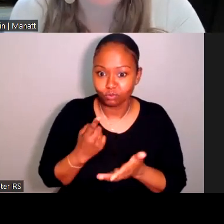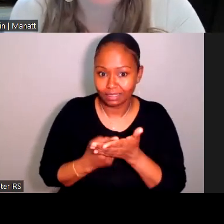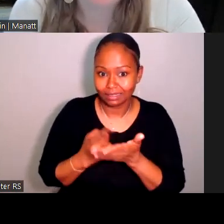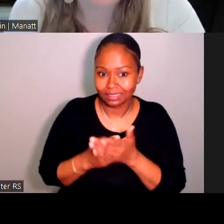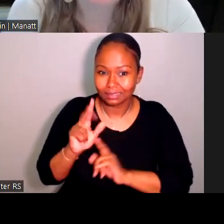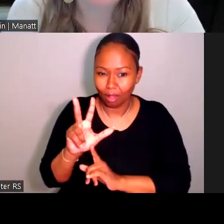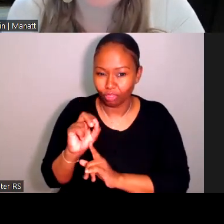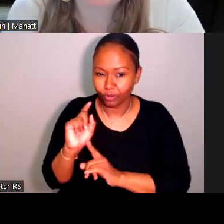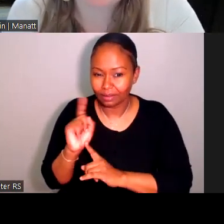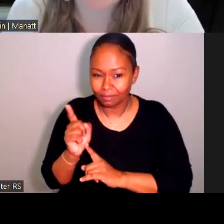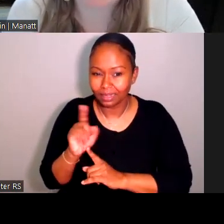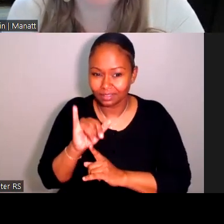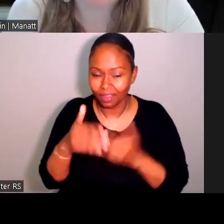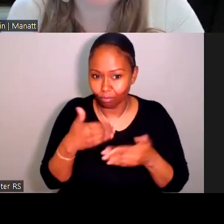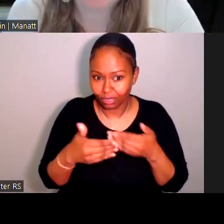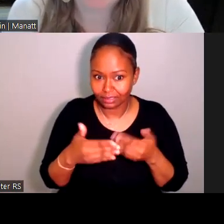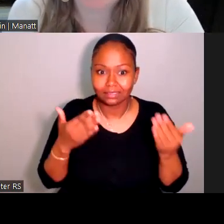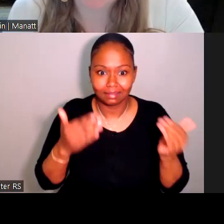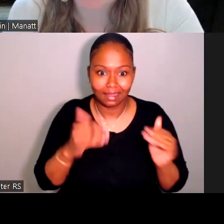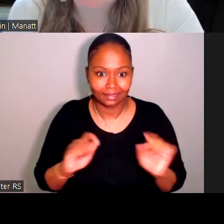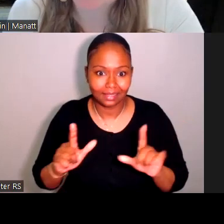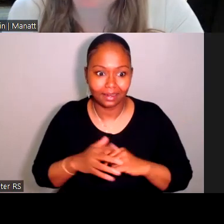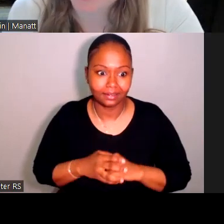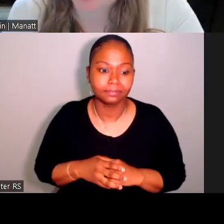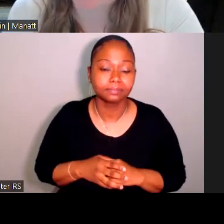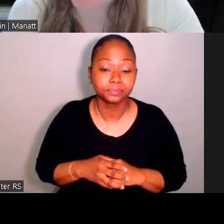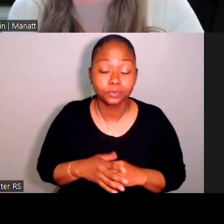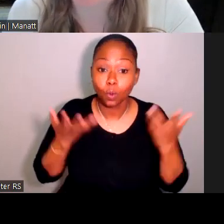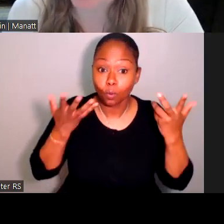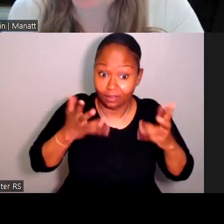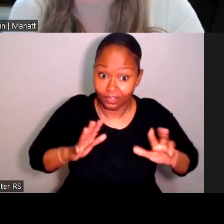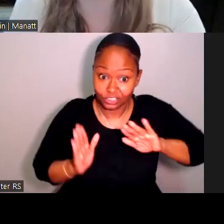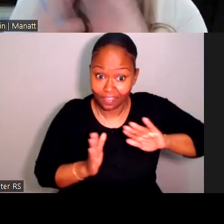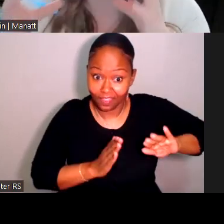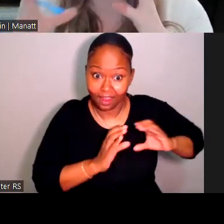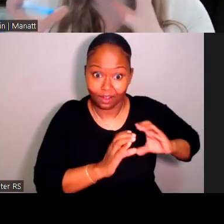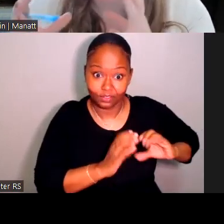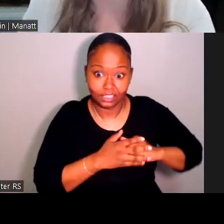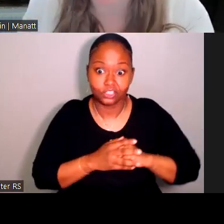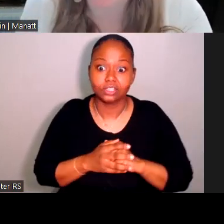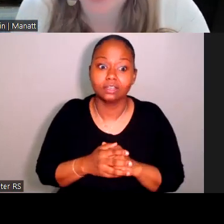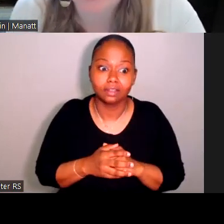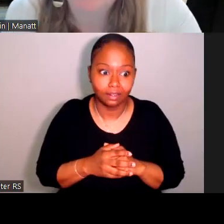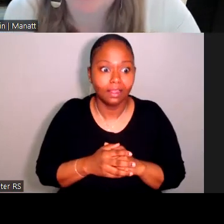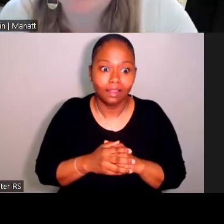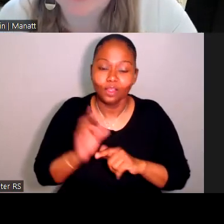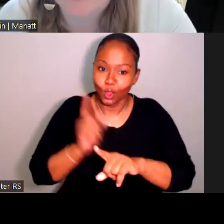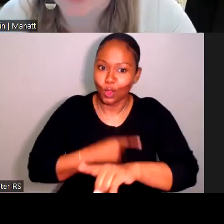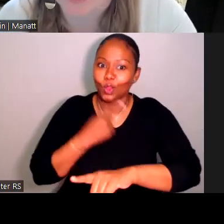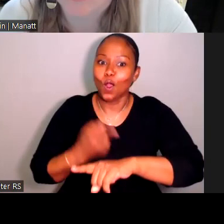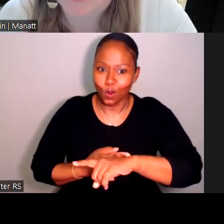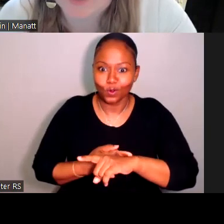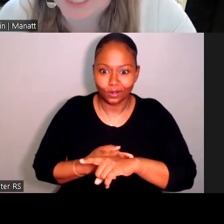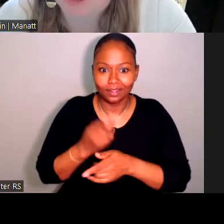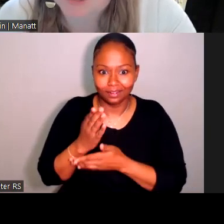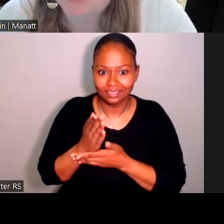there. Next slide. Once we are done with that conversation, our longest section of today is going to be